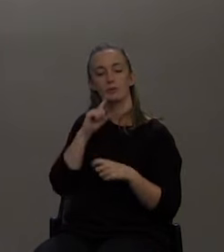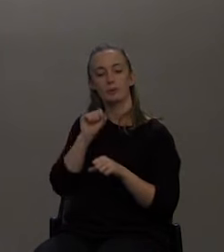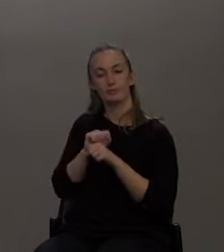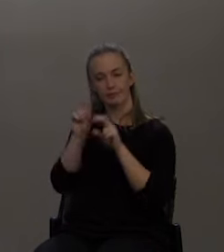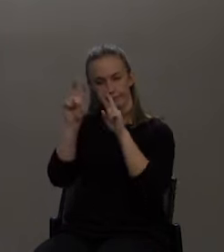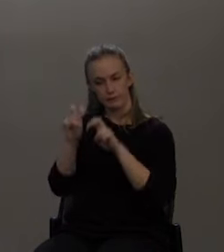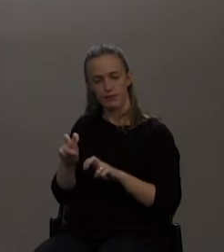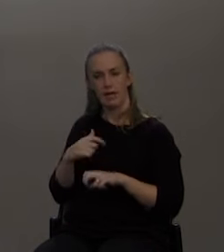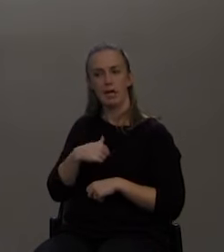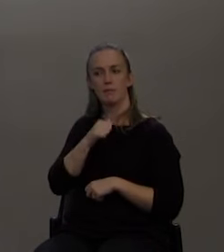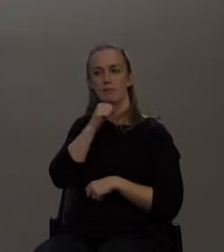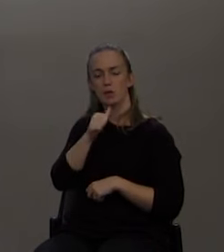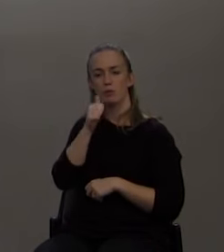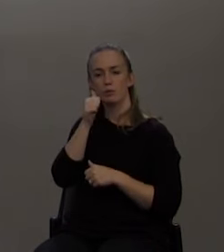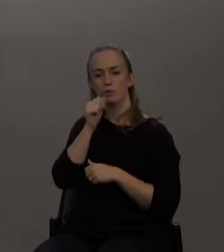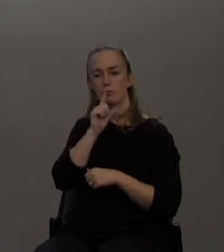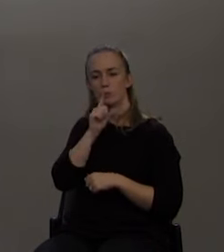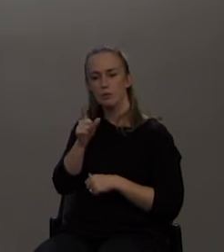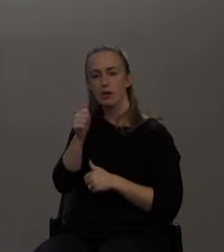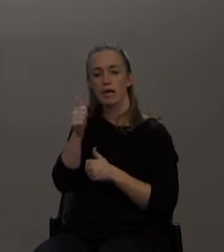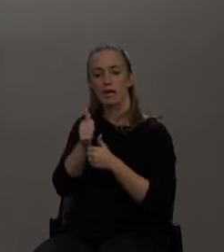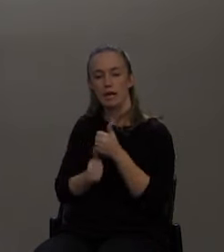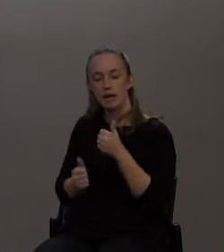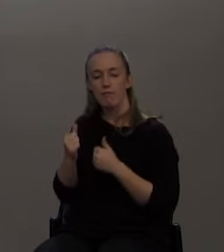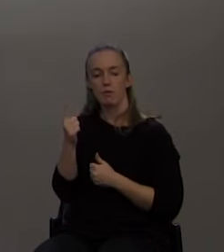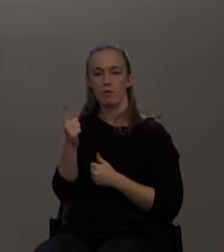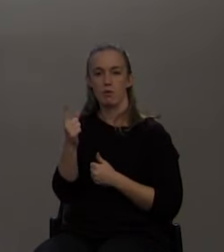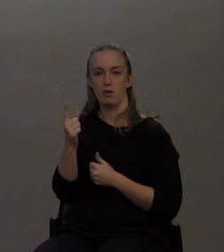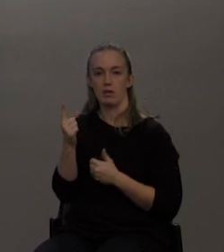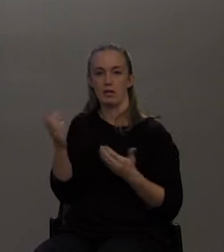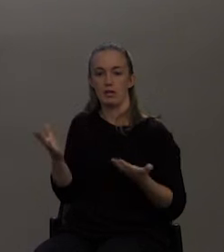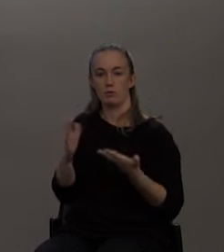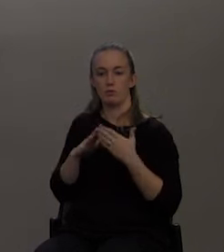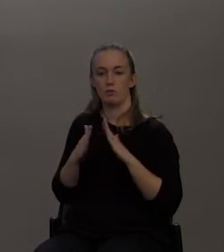I'm not sure everyone in the community recognizes how much activity has been going on.